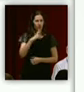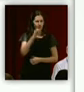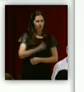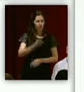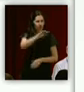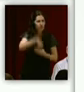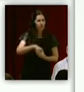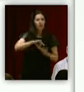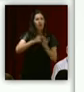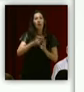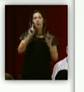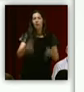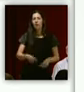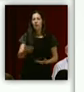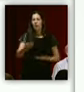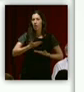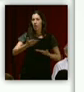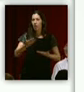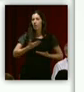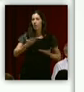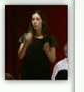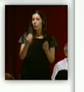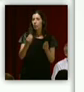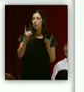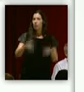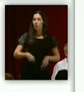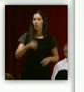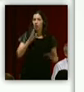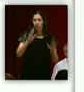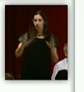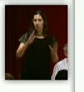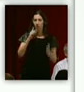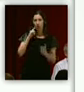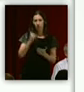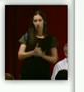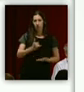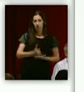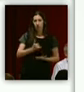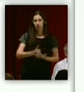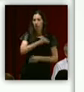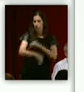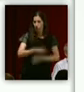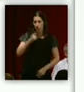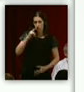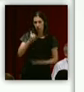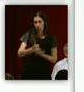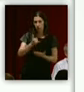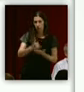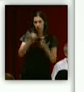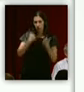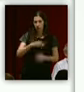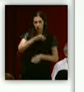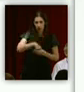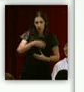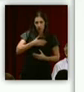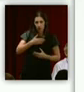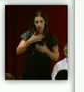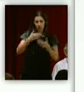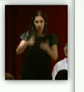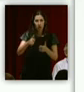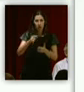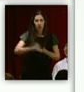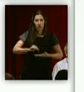with visual impairments. On this task was very important along this in this line of work, but also in